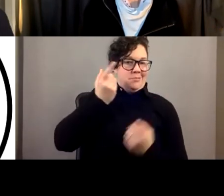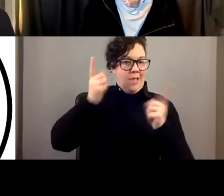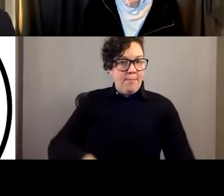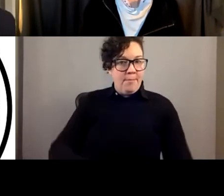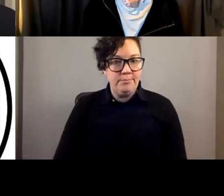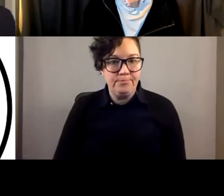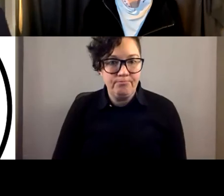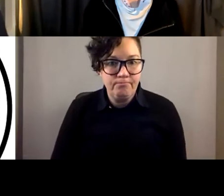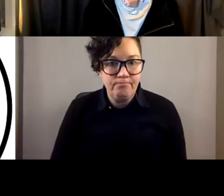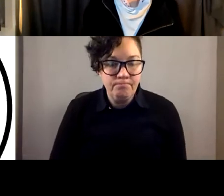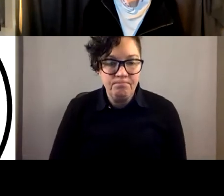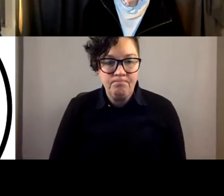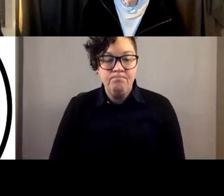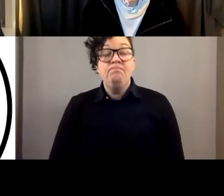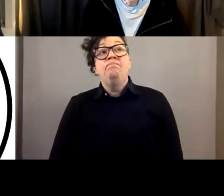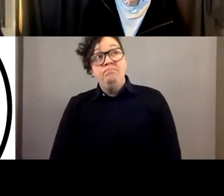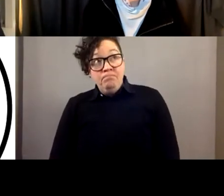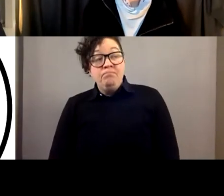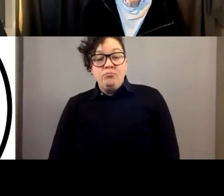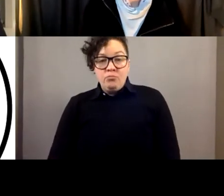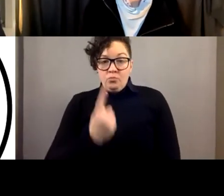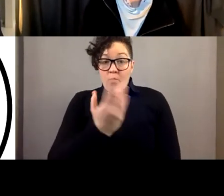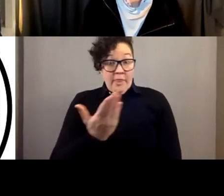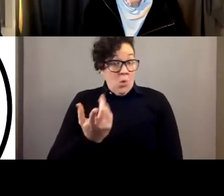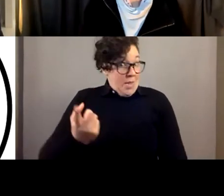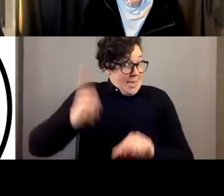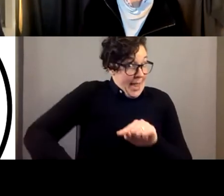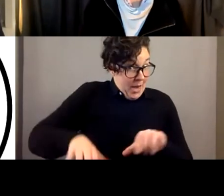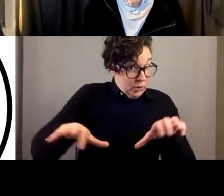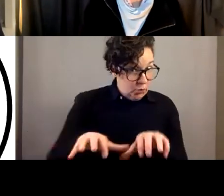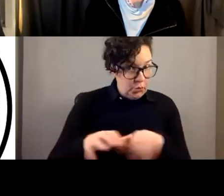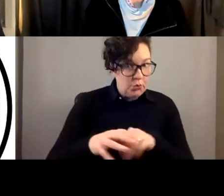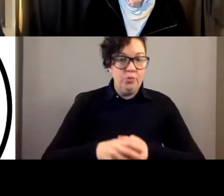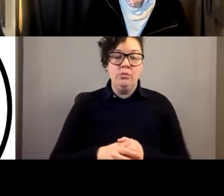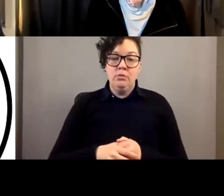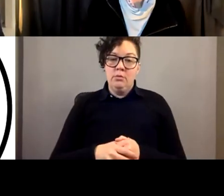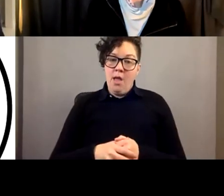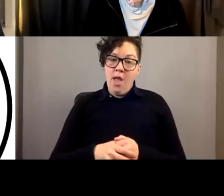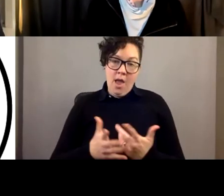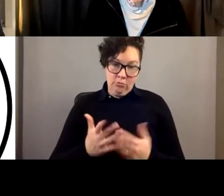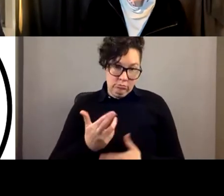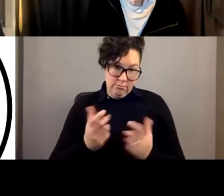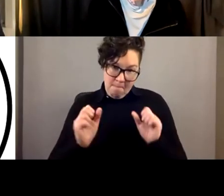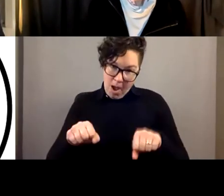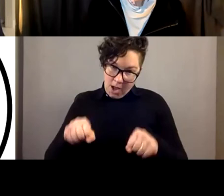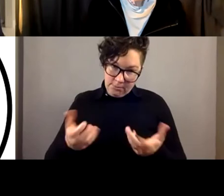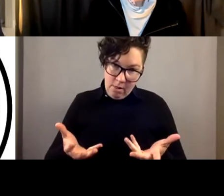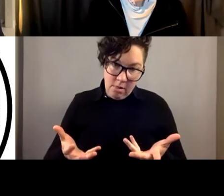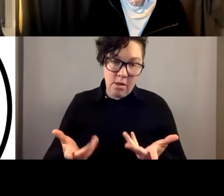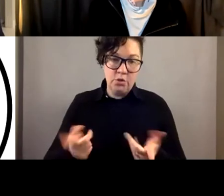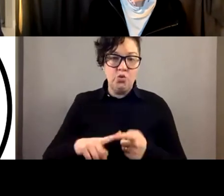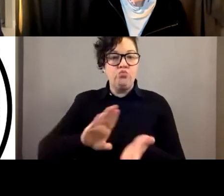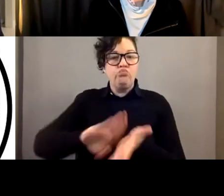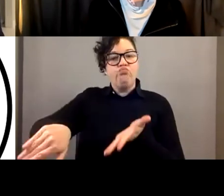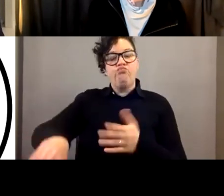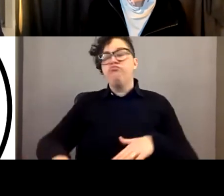Well, you know, I think one thing that we can't do, and there's a danger of doing, is to dismiss what happened and to sweep things